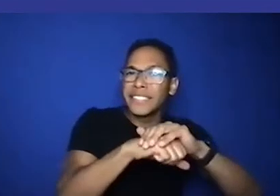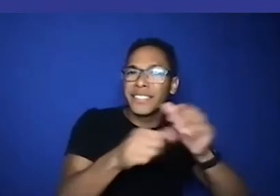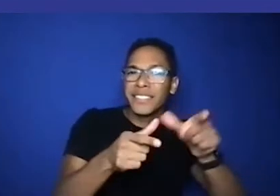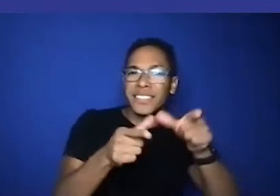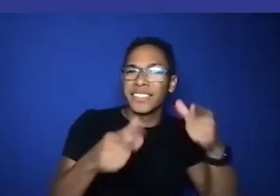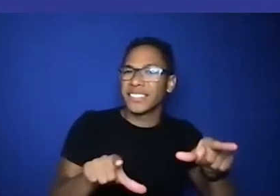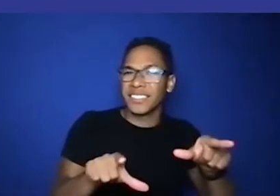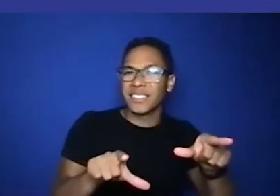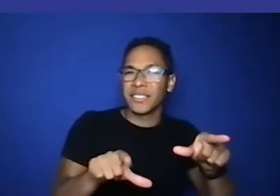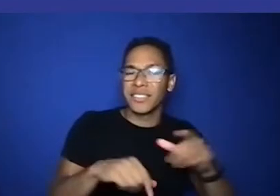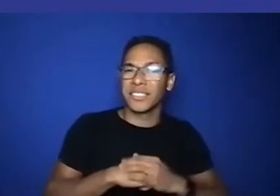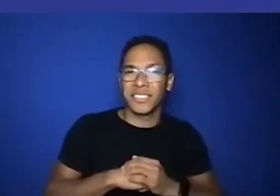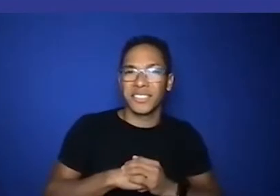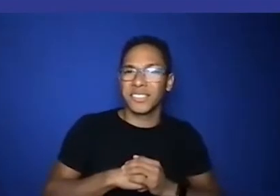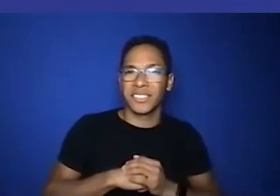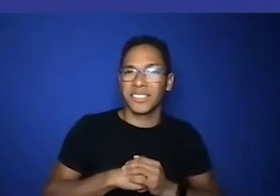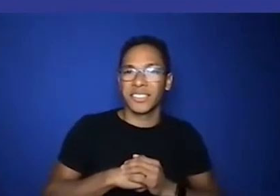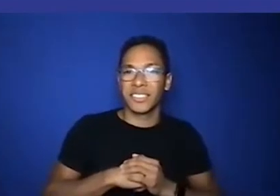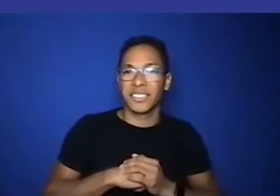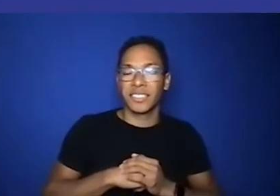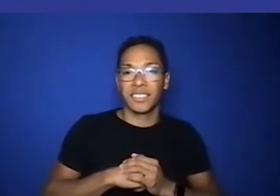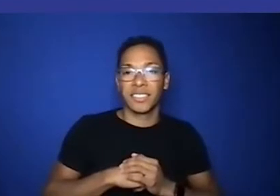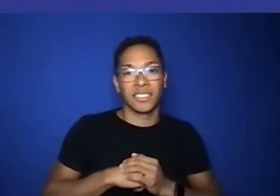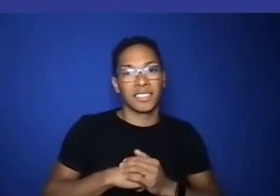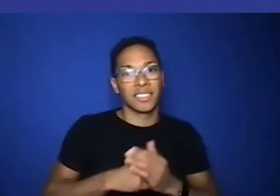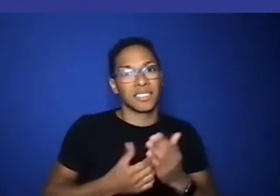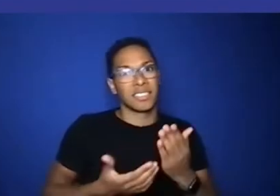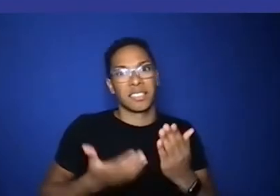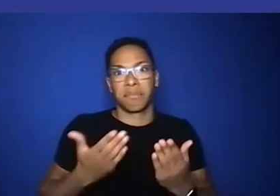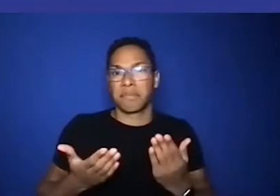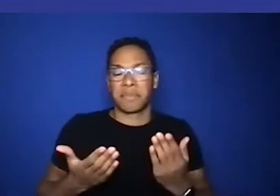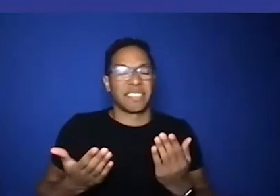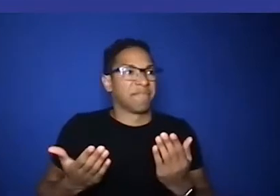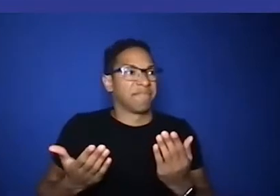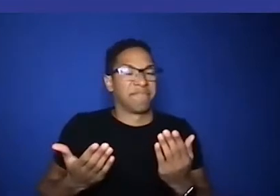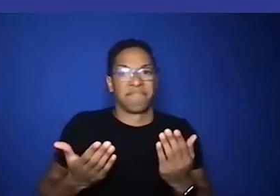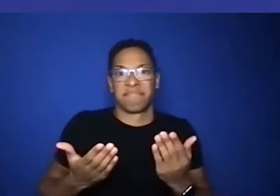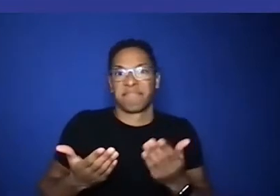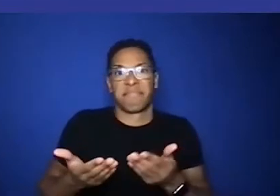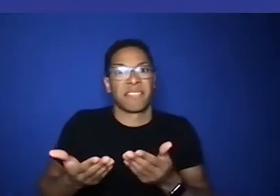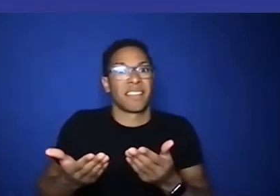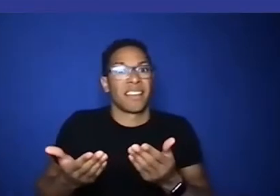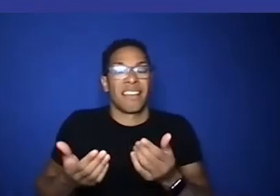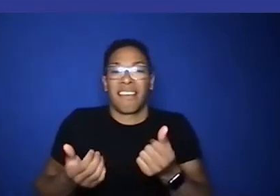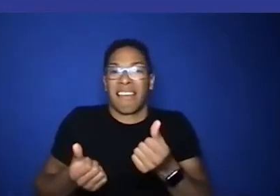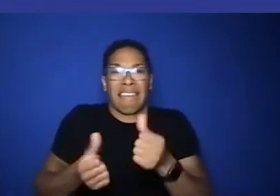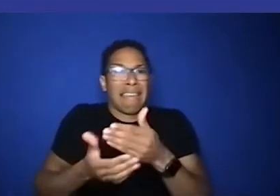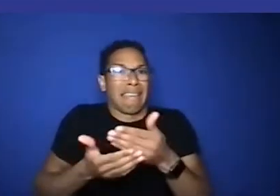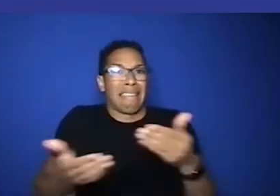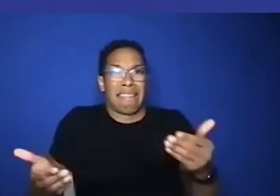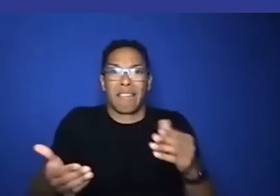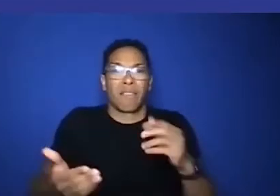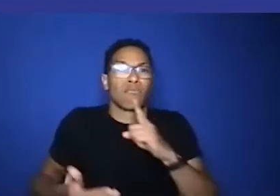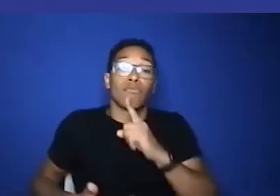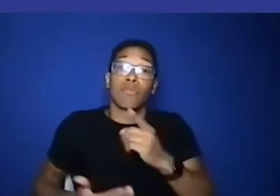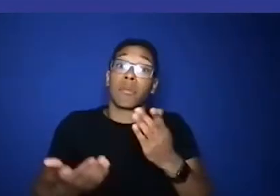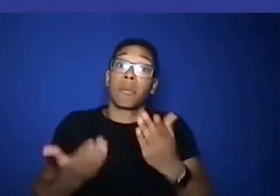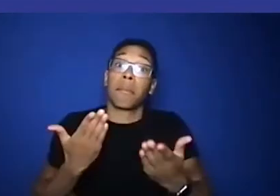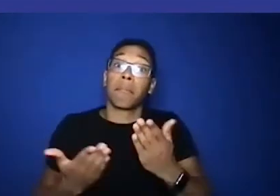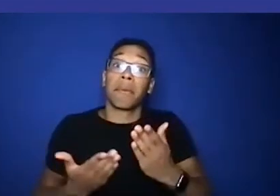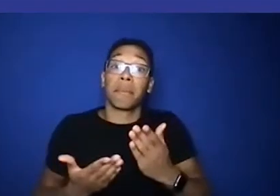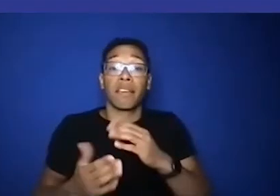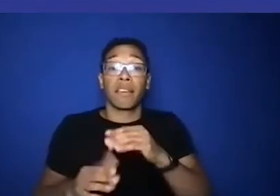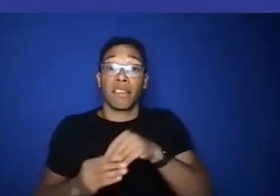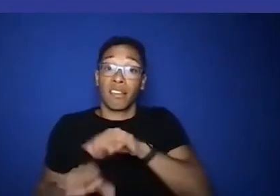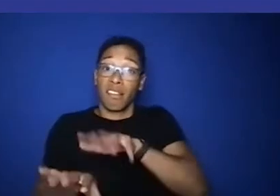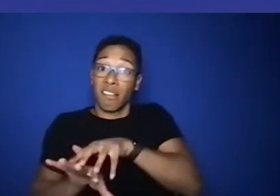that relates animacy or inanimacy. And in Anishinaabe language, there is no gender. It is animate or